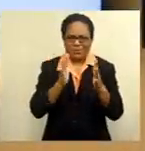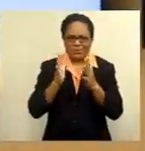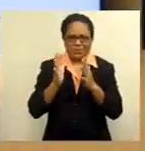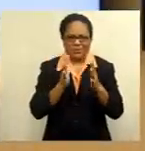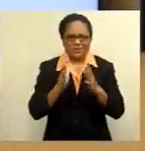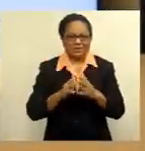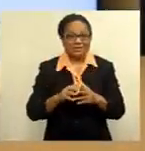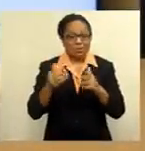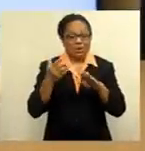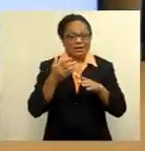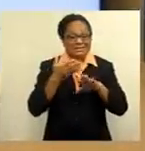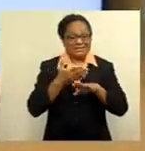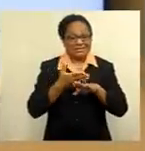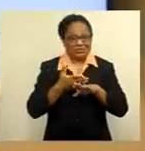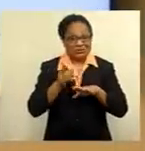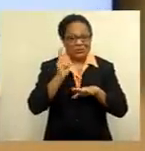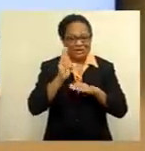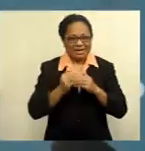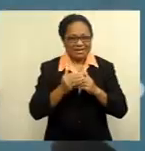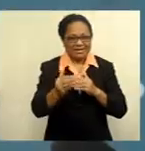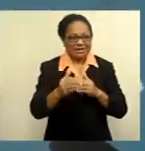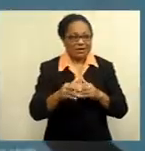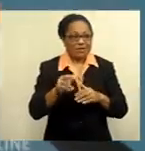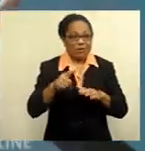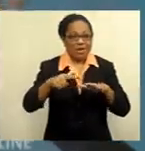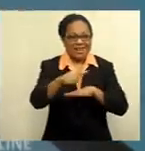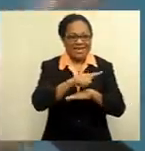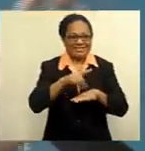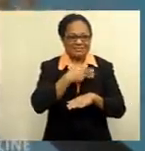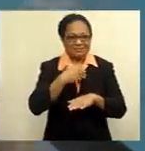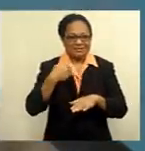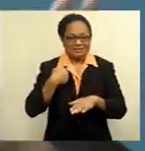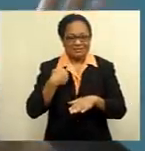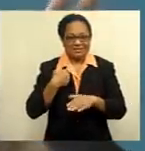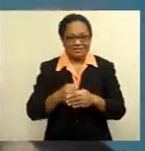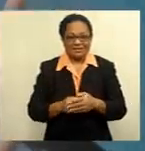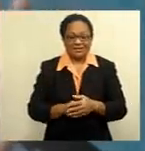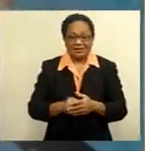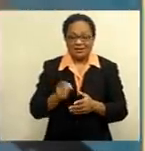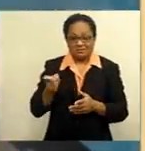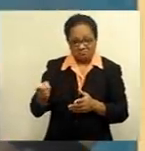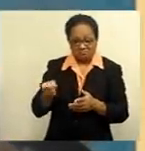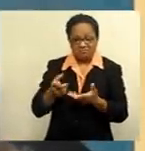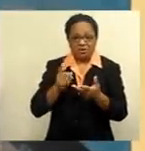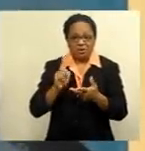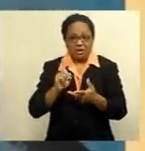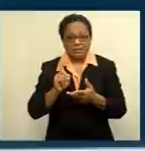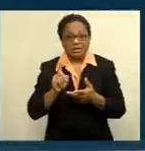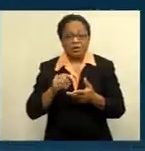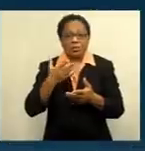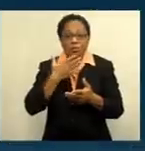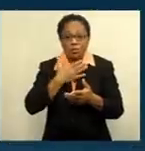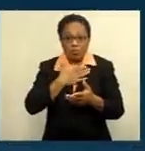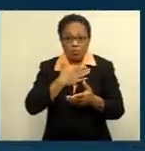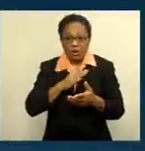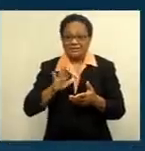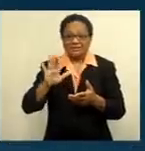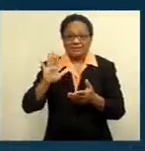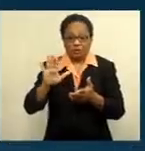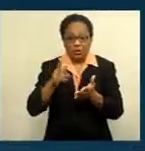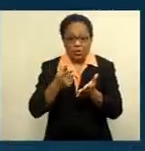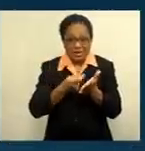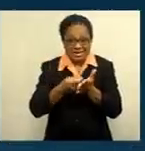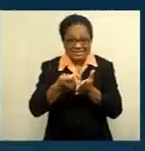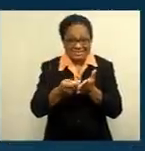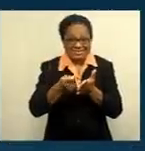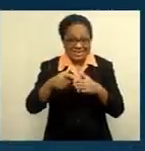Another new chapter for the Lands Ministry as it strives to effectively and efficiently streamline its lease services. They'll be